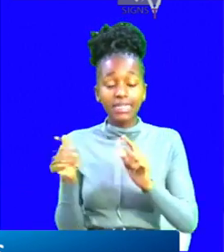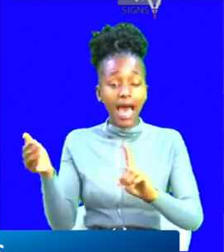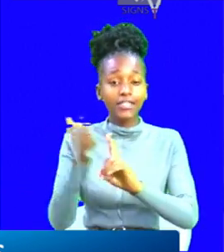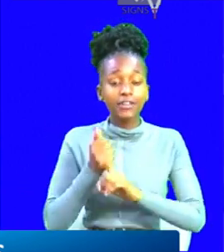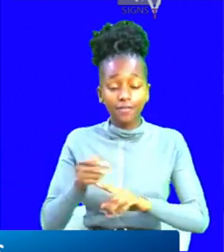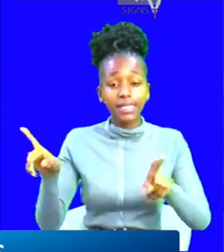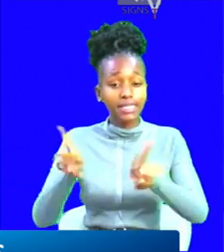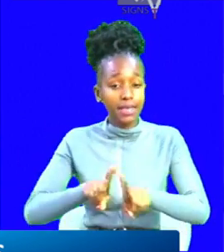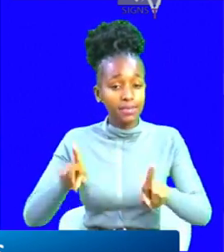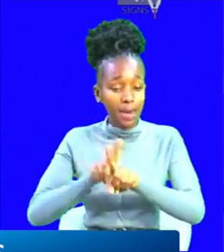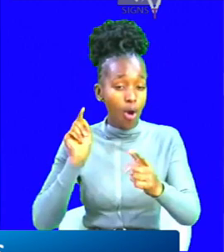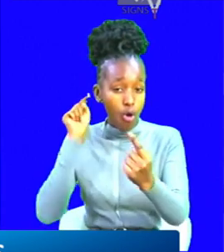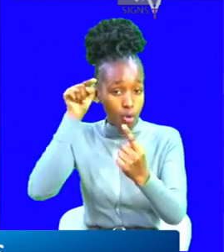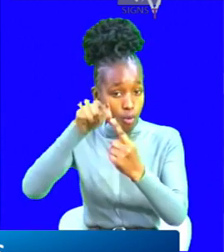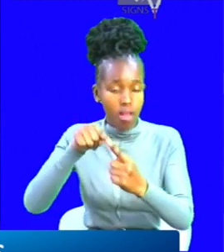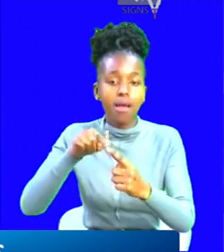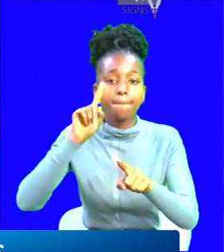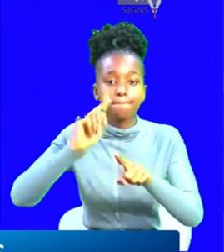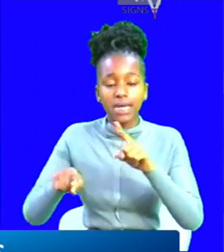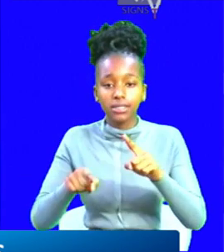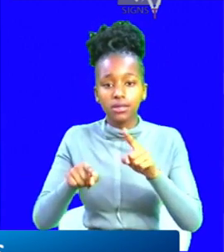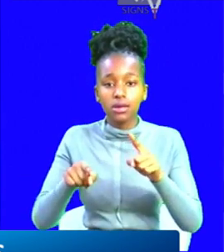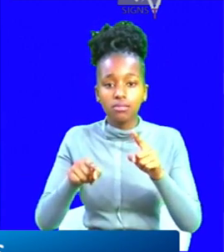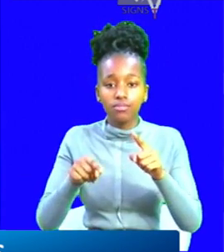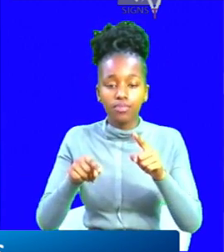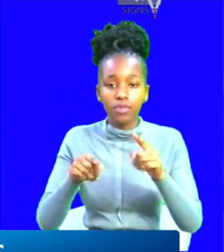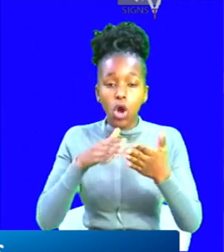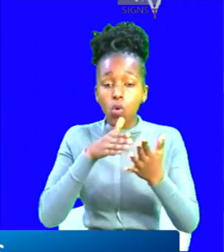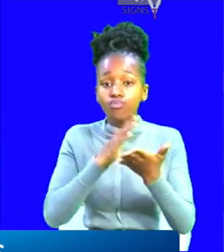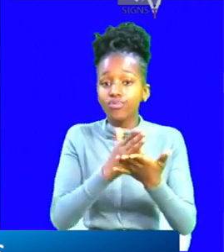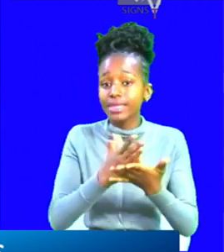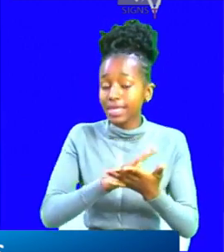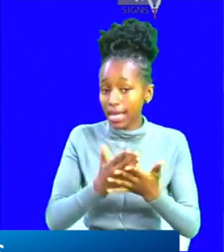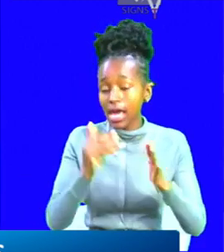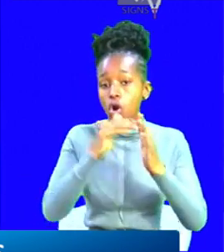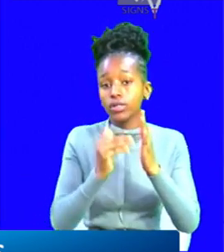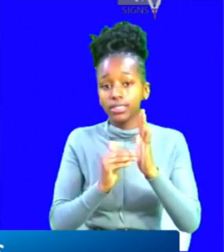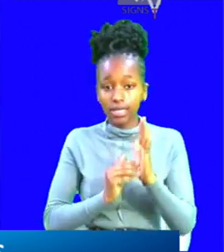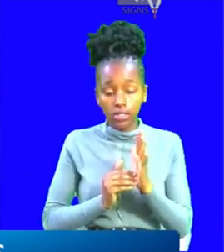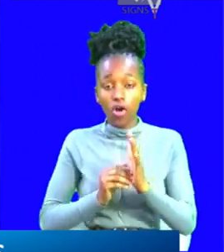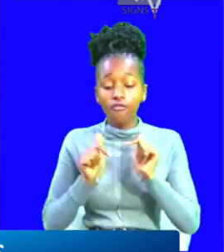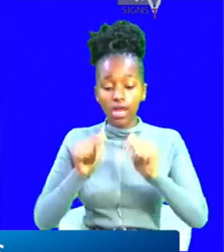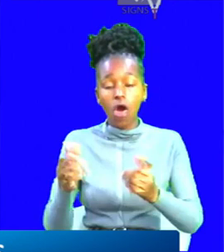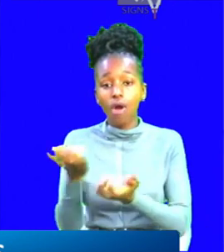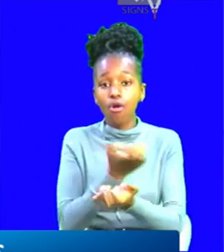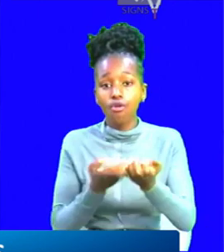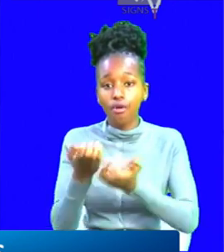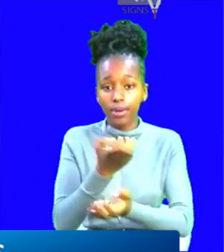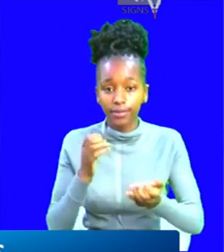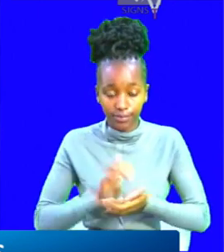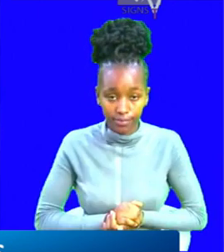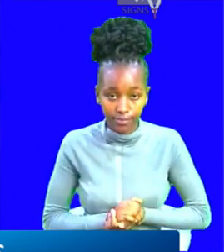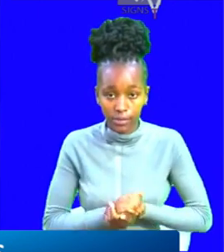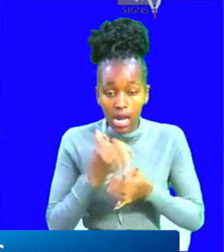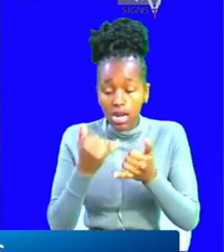the context of the current economic context. We have appealed to Azimio